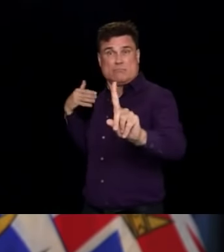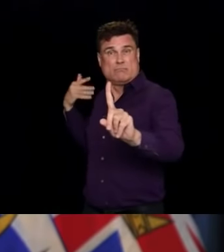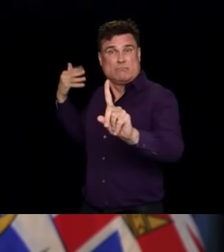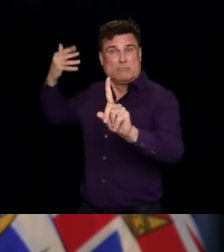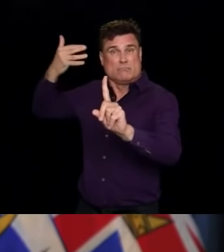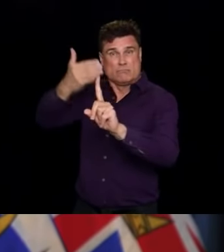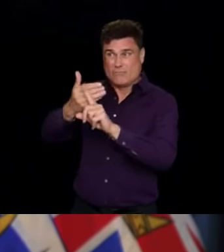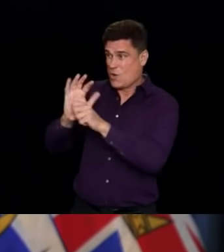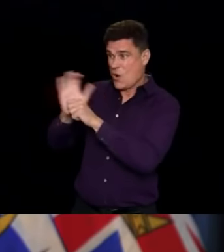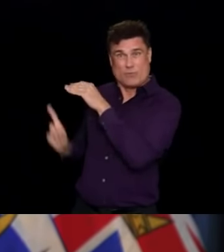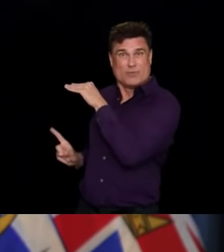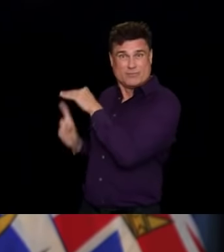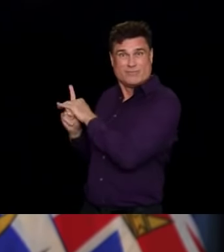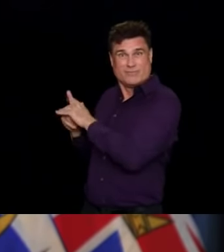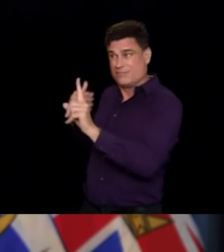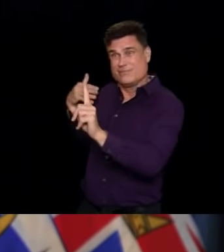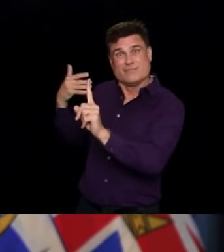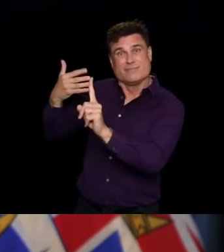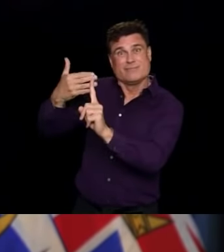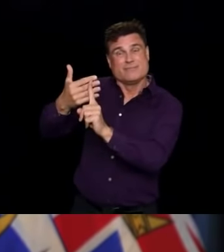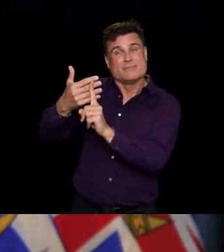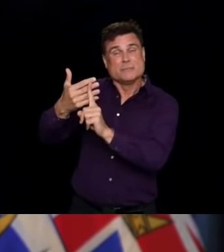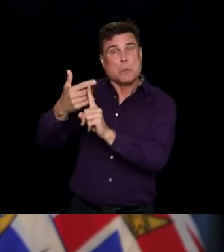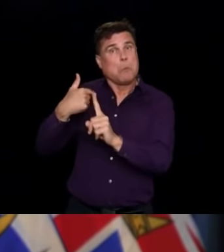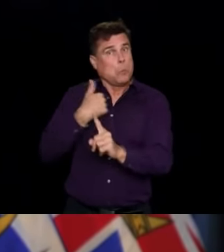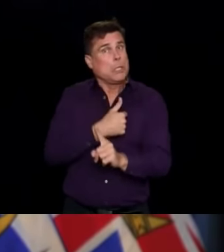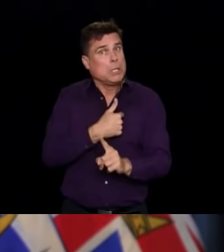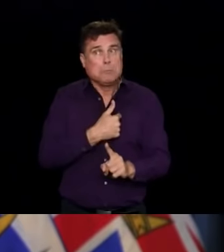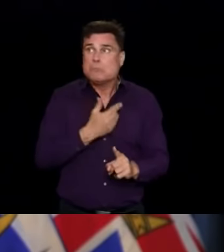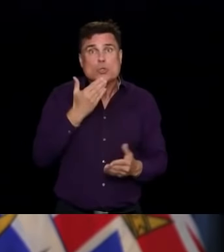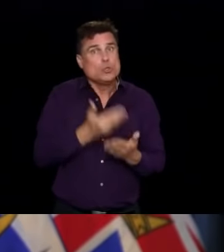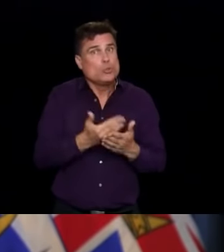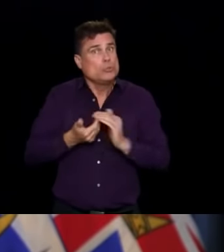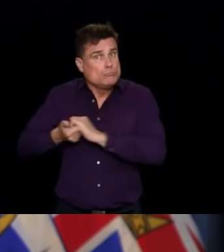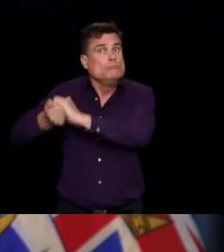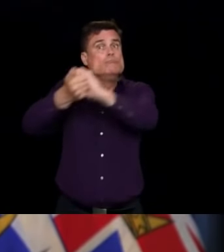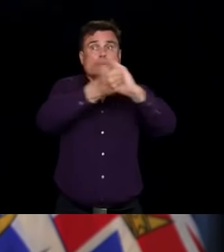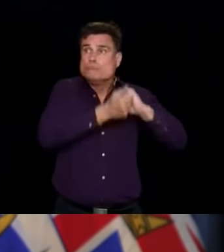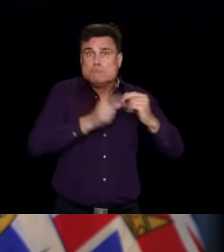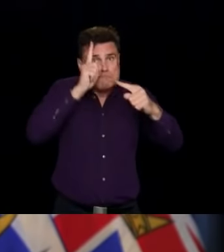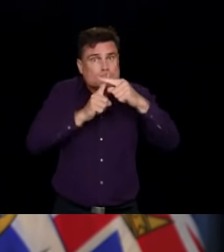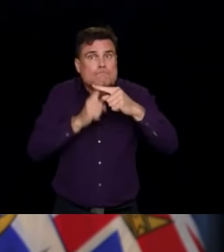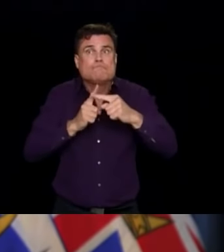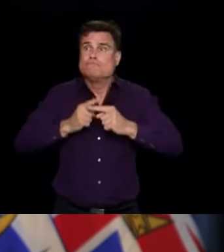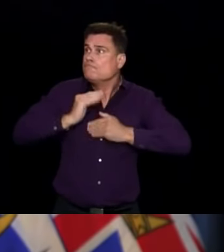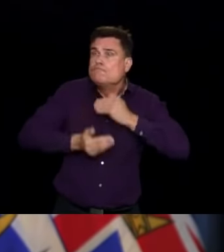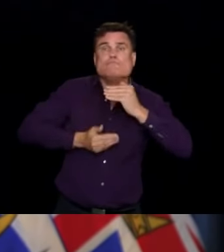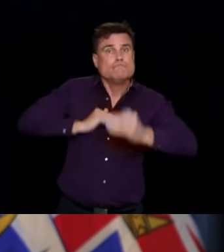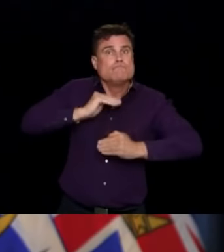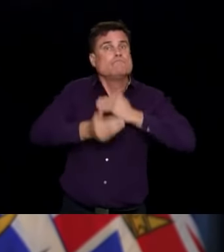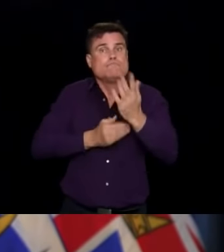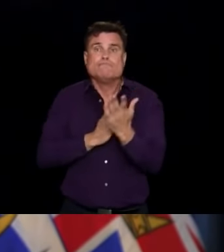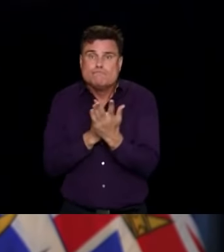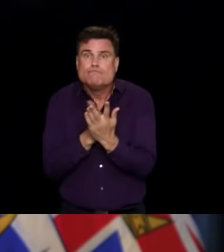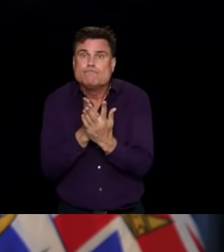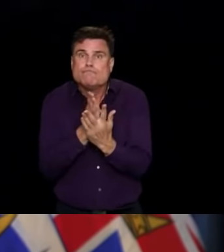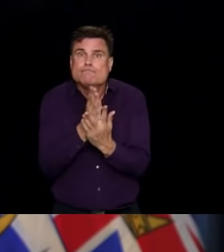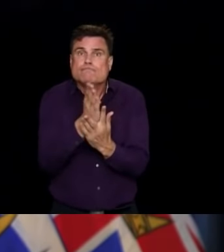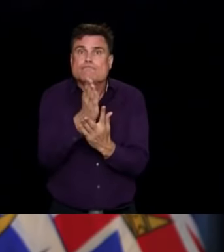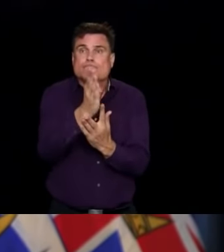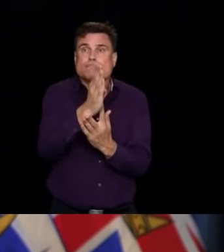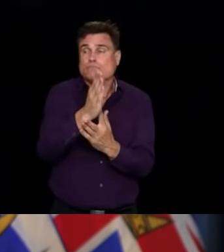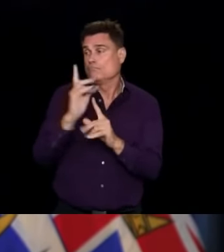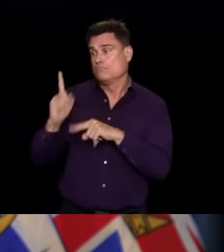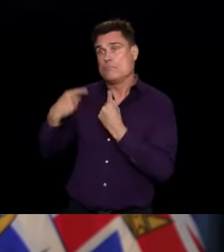pandemic, assuming the best in those around us. As we have seen an increase in the number of visitors from elsewhere in Canada in these